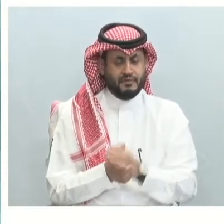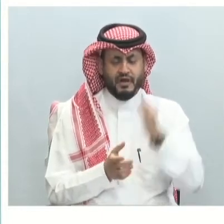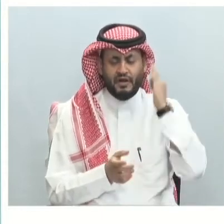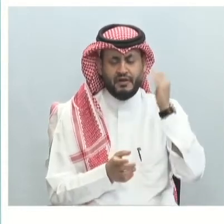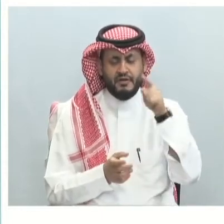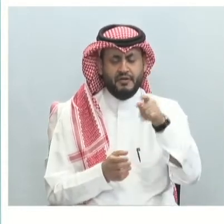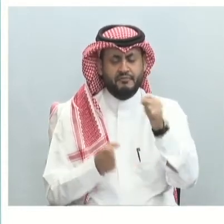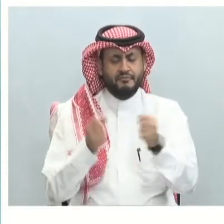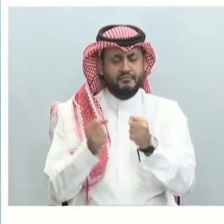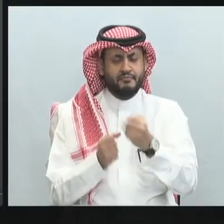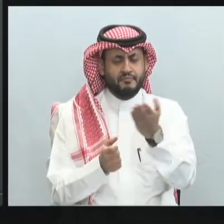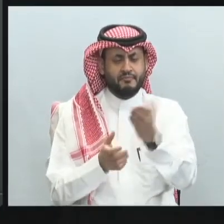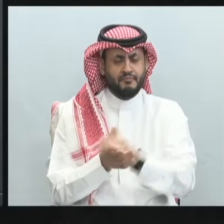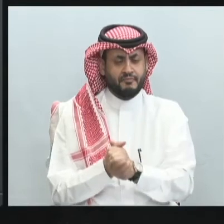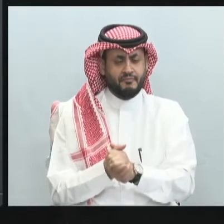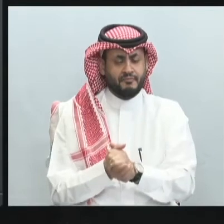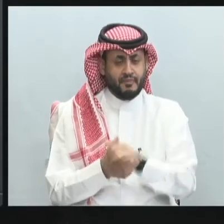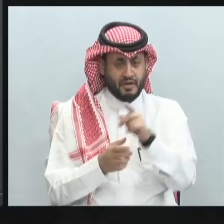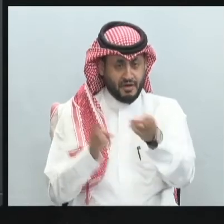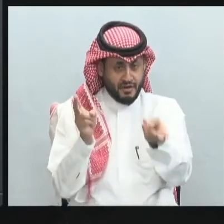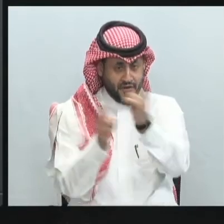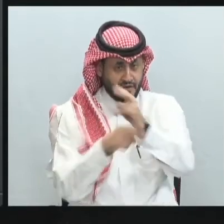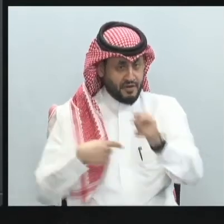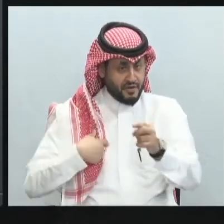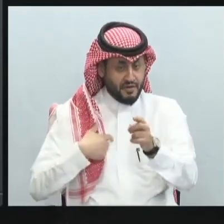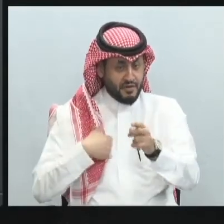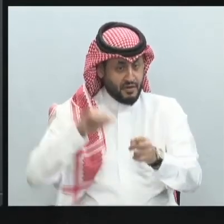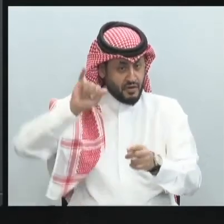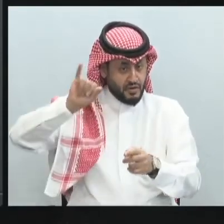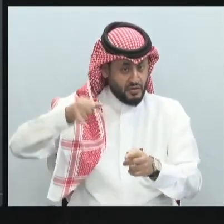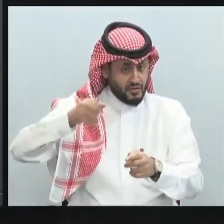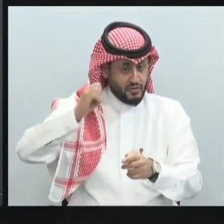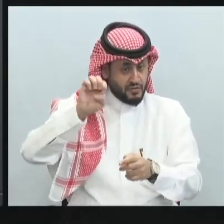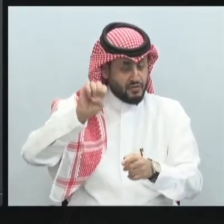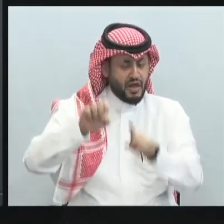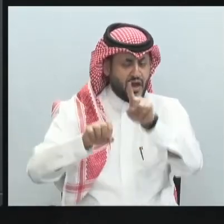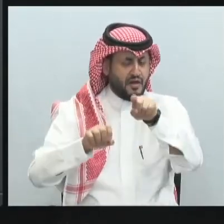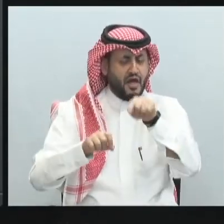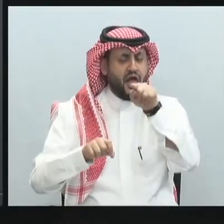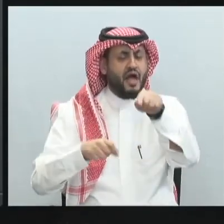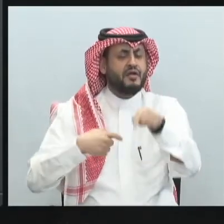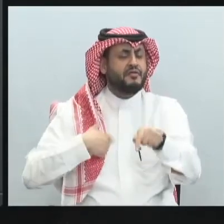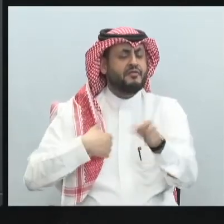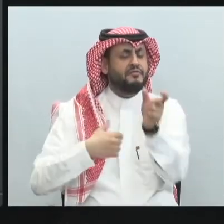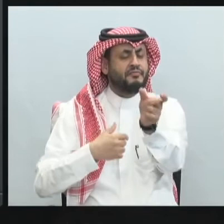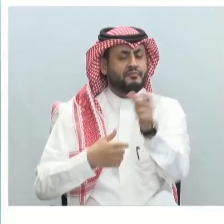and practice. Now, say your name. Not Joe, not Samir. Your name. Okay?